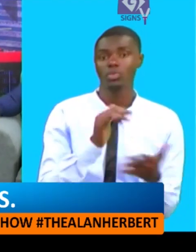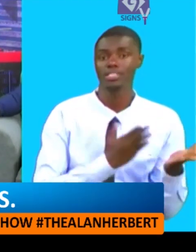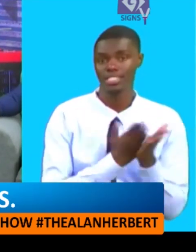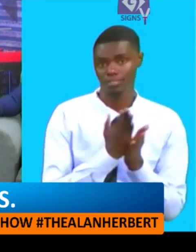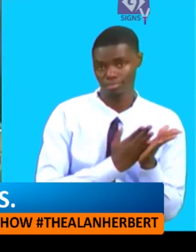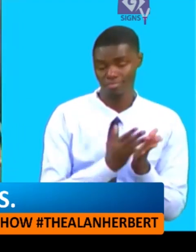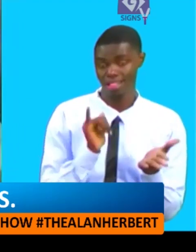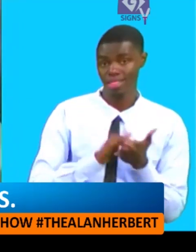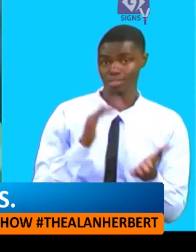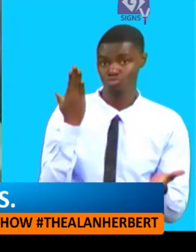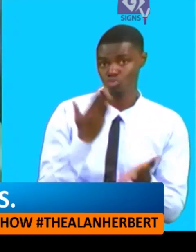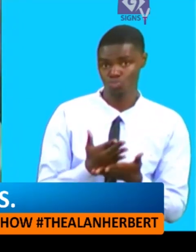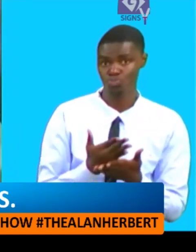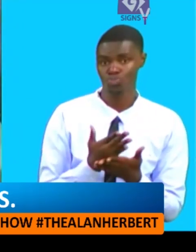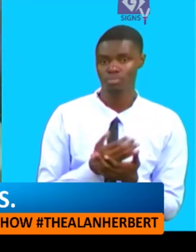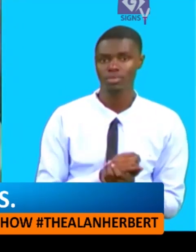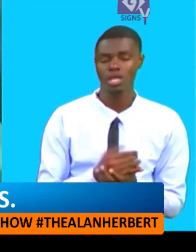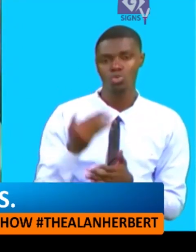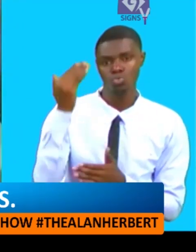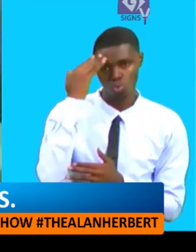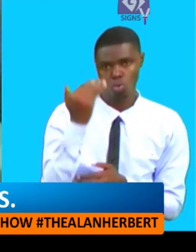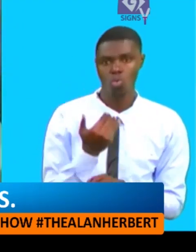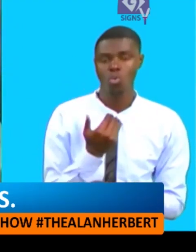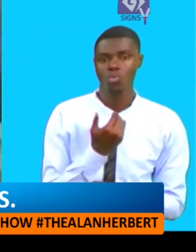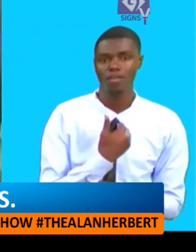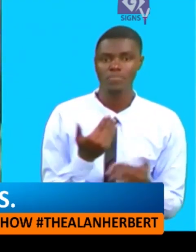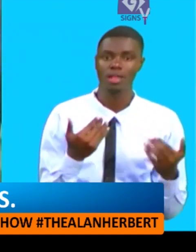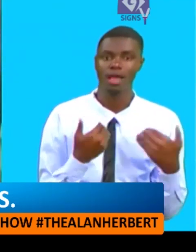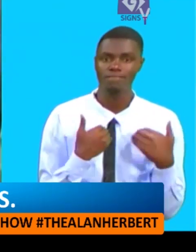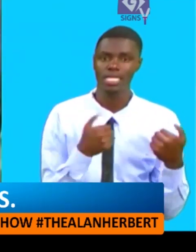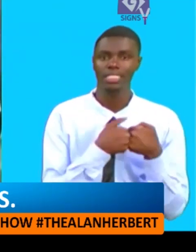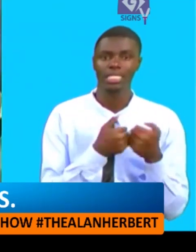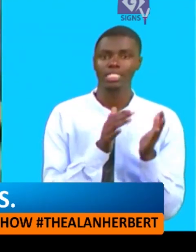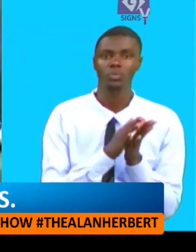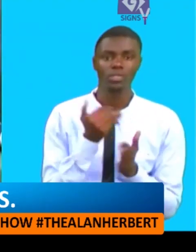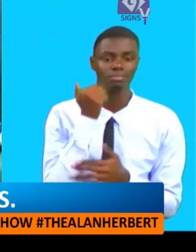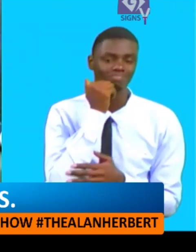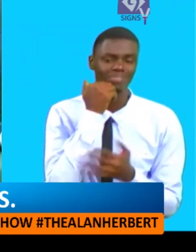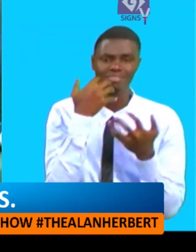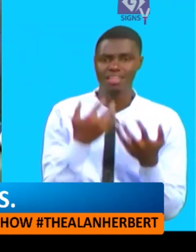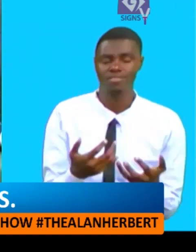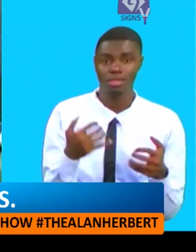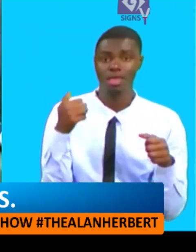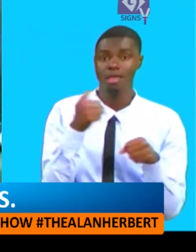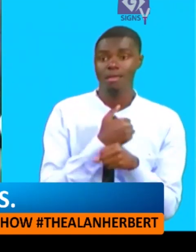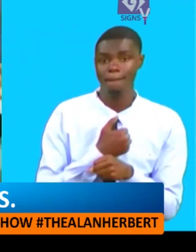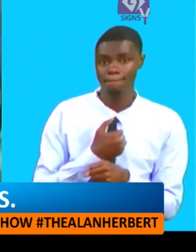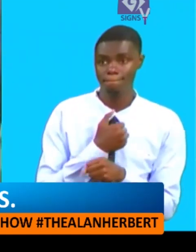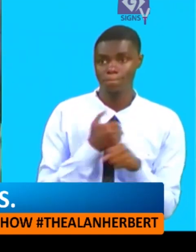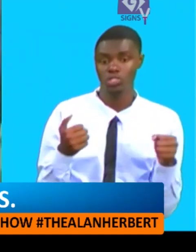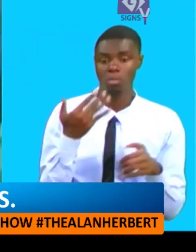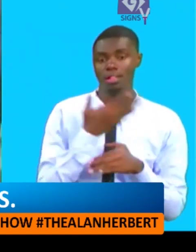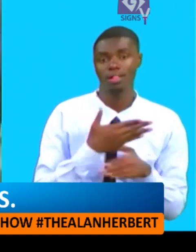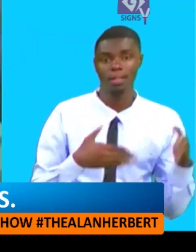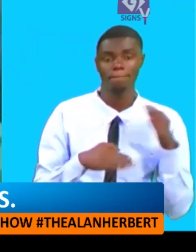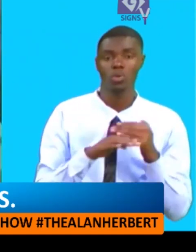to you. That's very true, because you know we have been having a challenge with chronic diseases. We have not been able to even